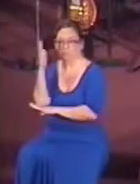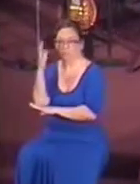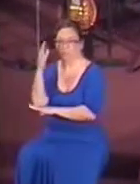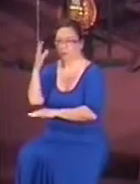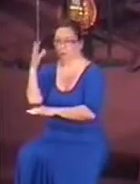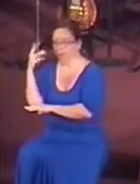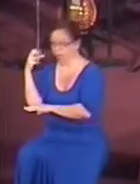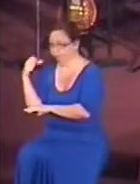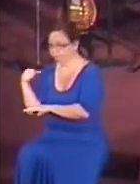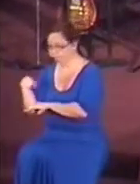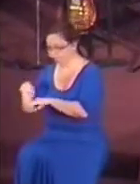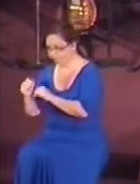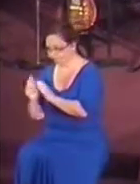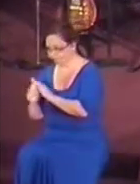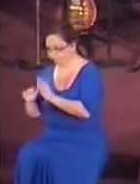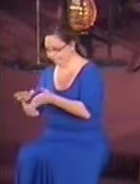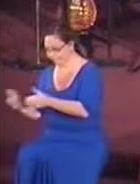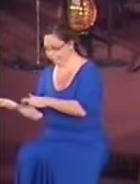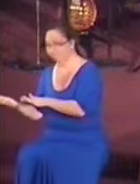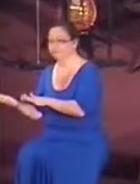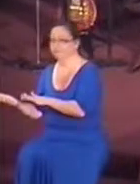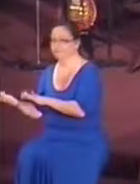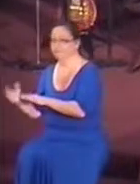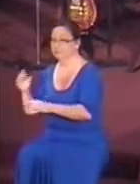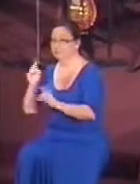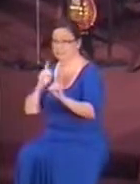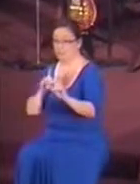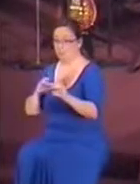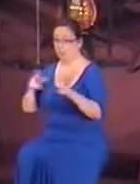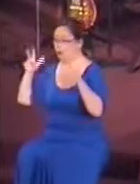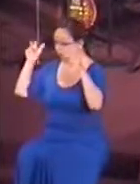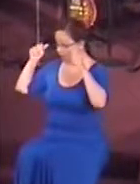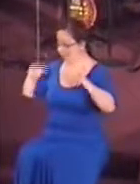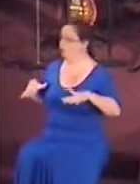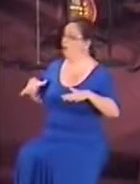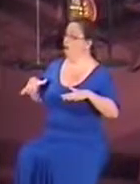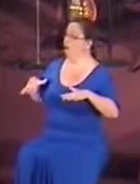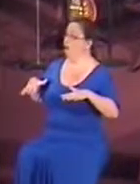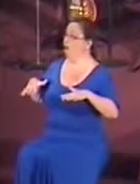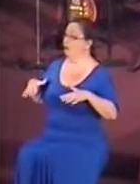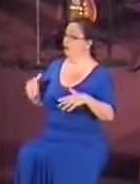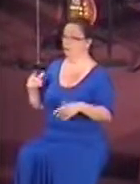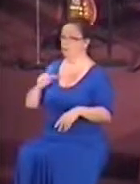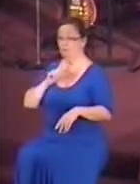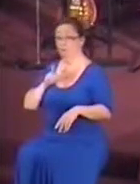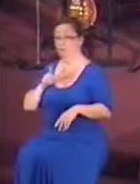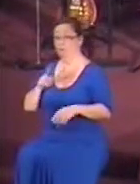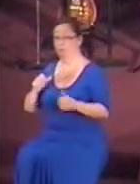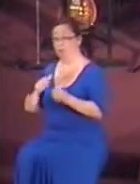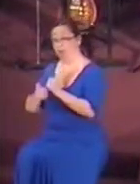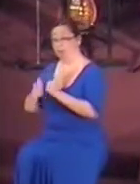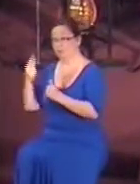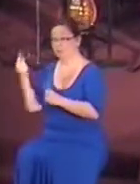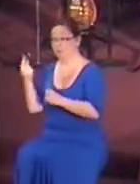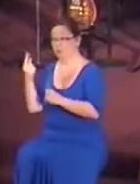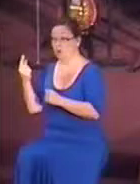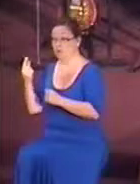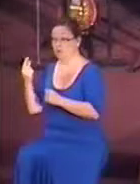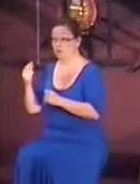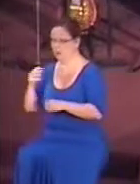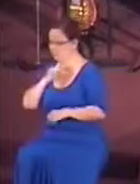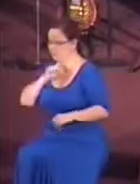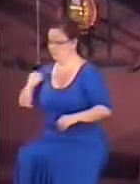withered, and it faded away, and it died. And the disciples were shocked. I mean, how could somebody, even